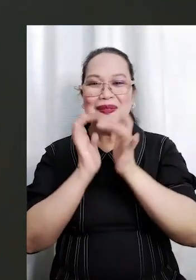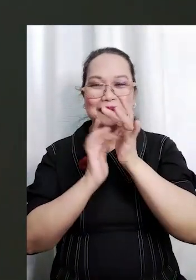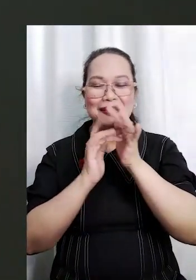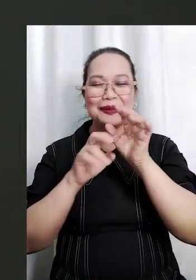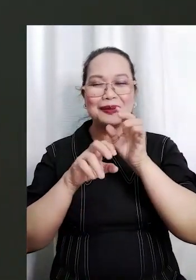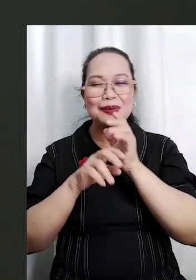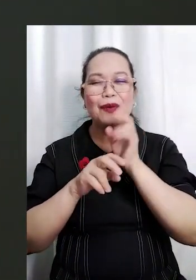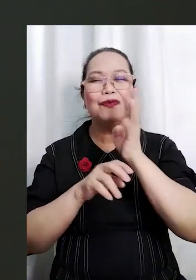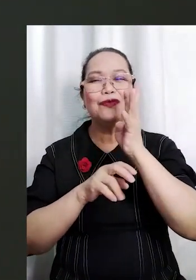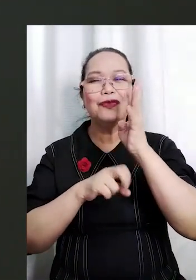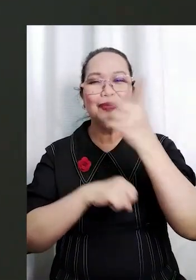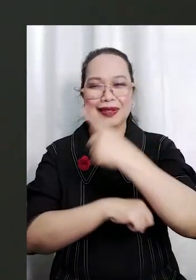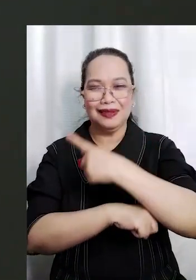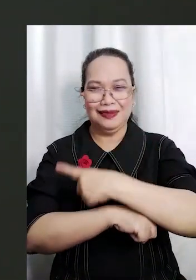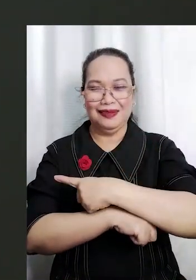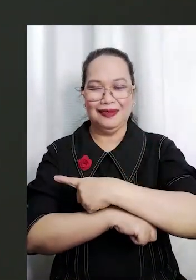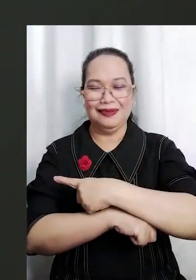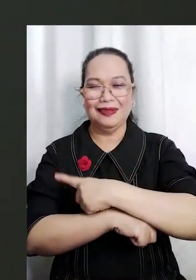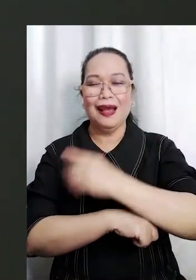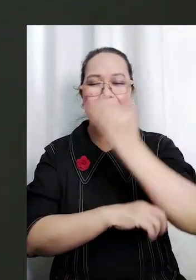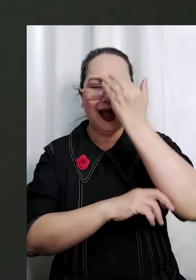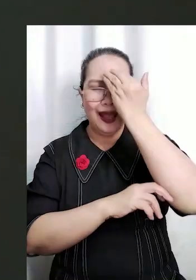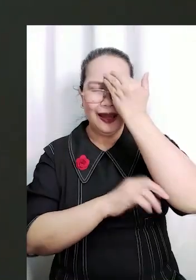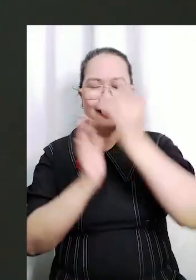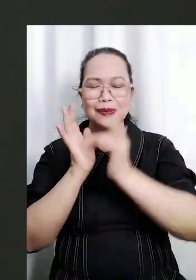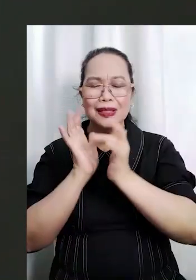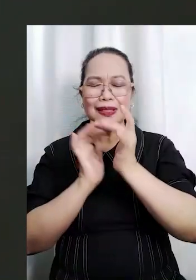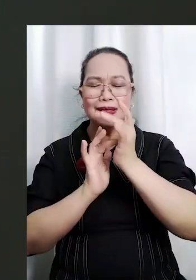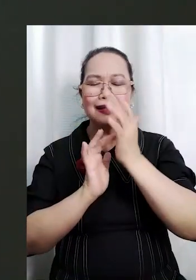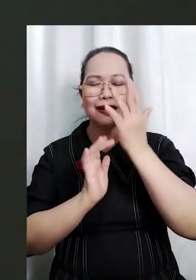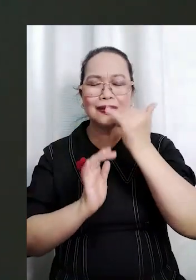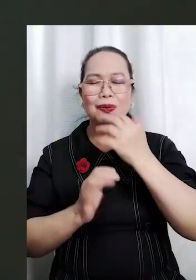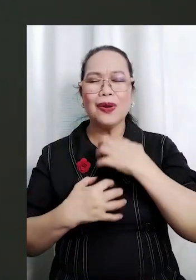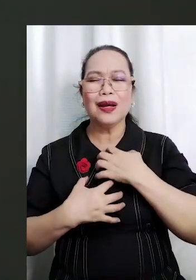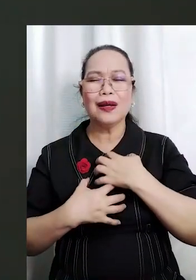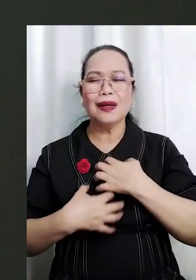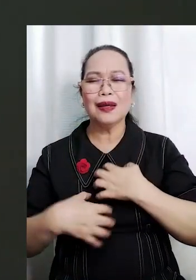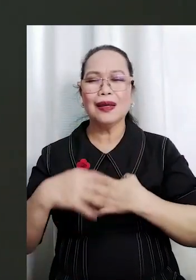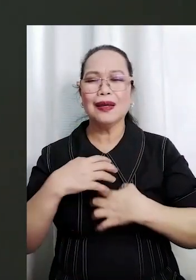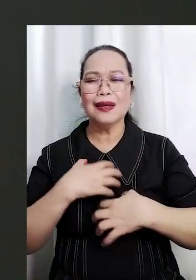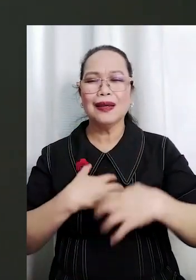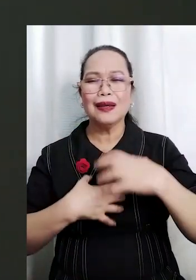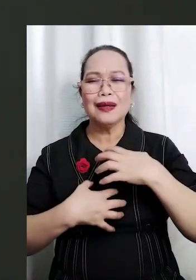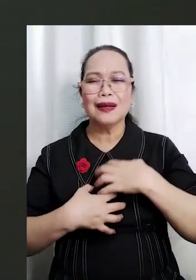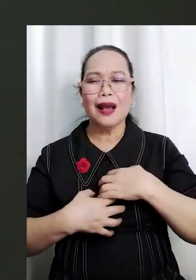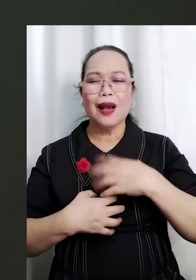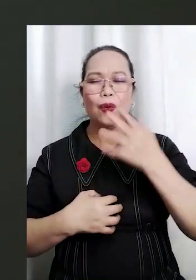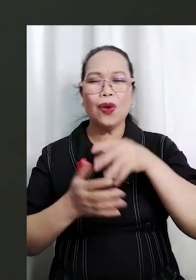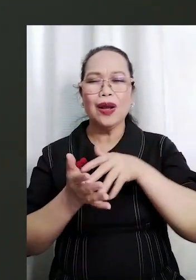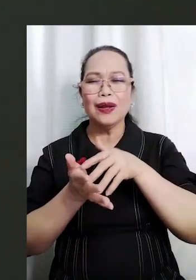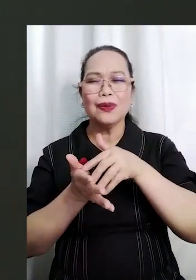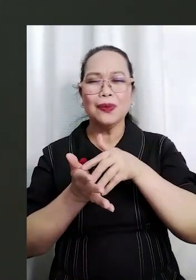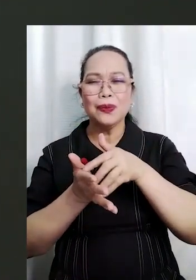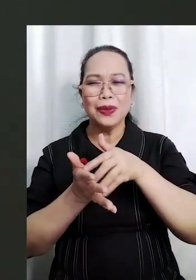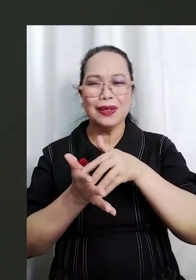panahon na yon. Alam ni Jesus kung bakit siya nagugutom. Alam ni Jesus kung bakit siya mahina. In fact,